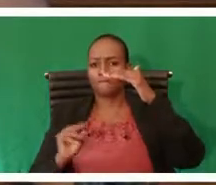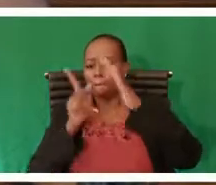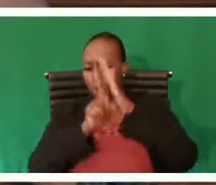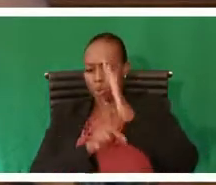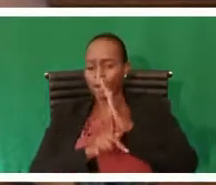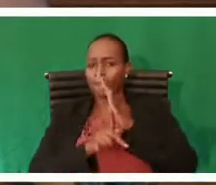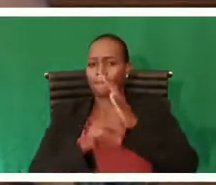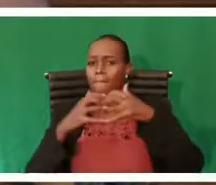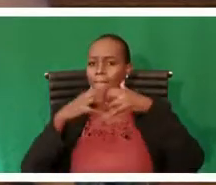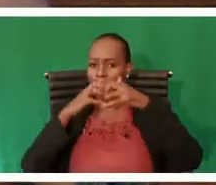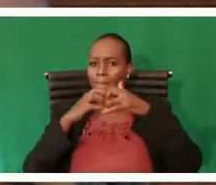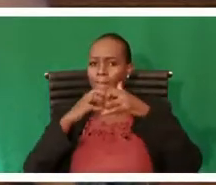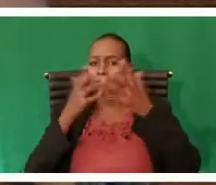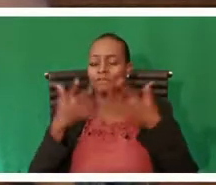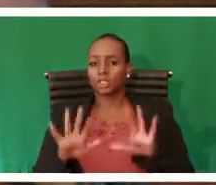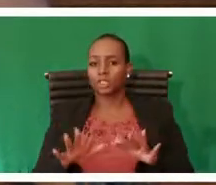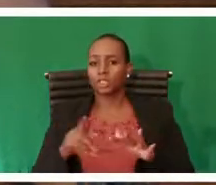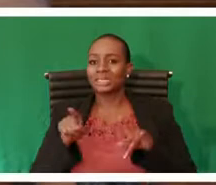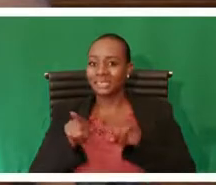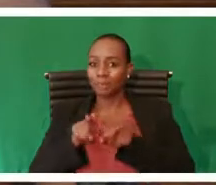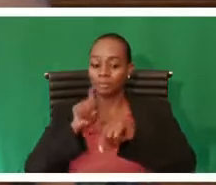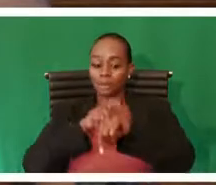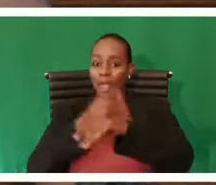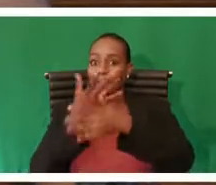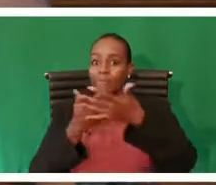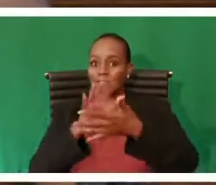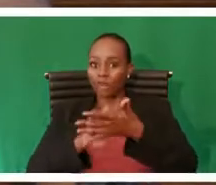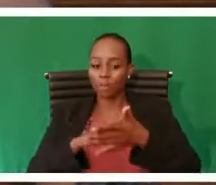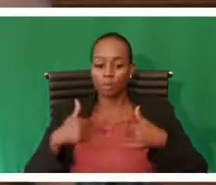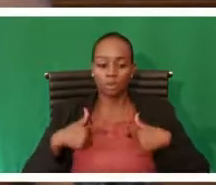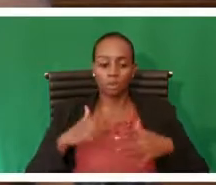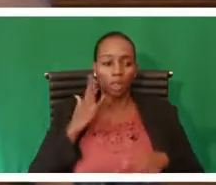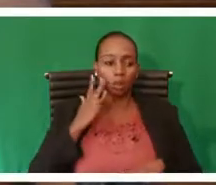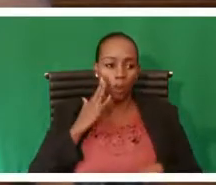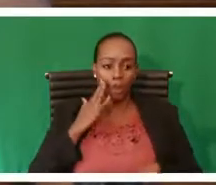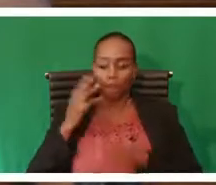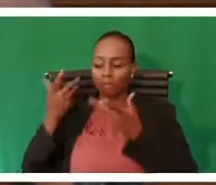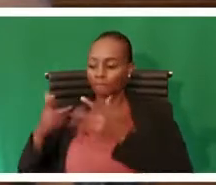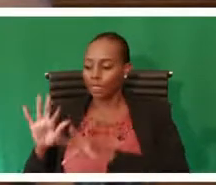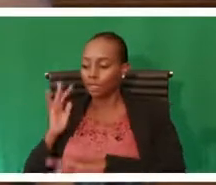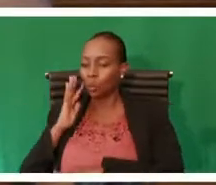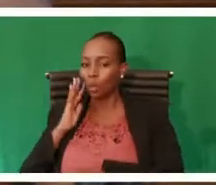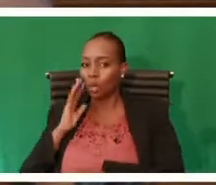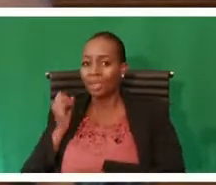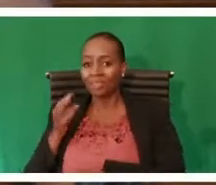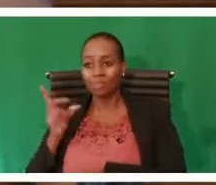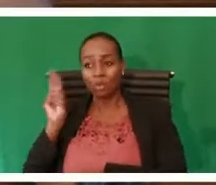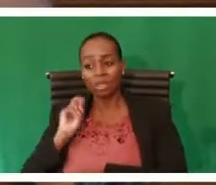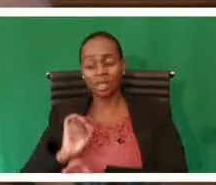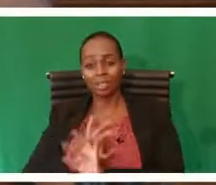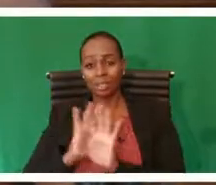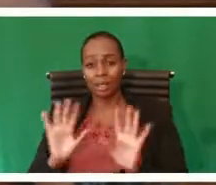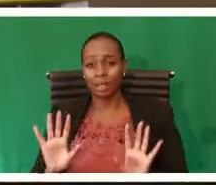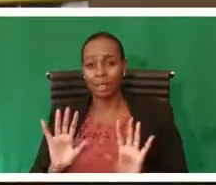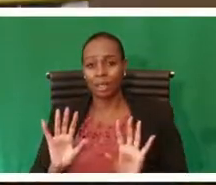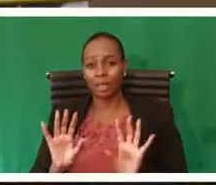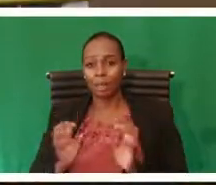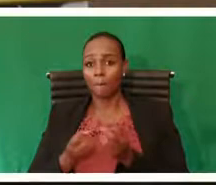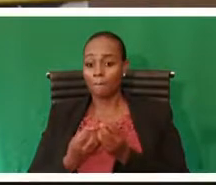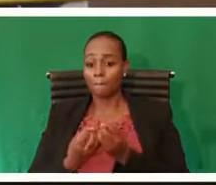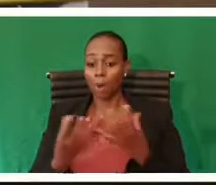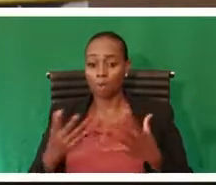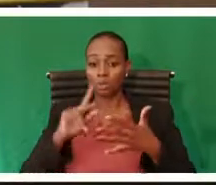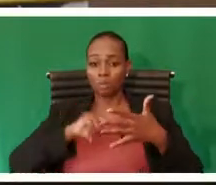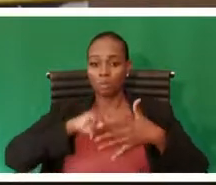and Rikesedize, time frame or if you in most of the